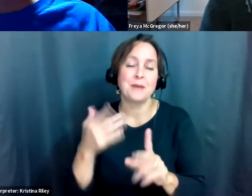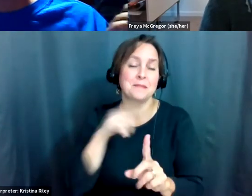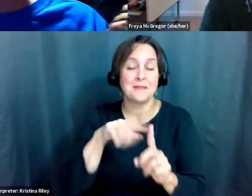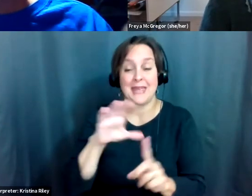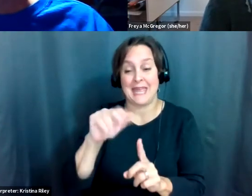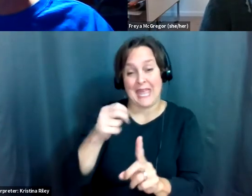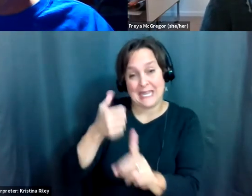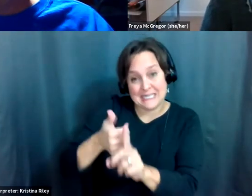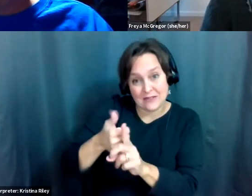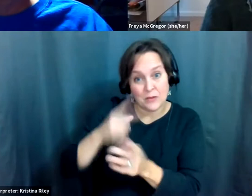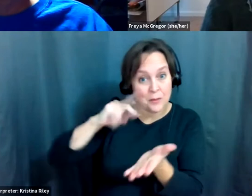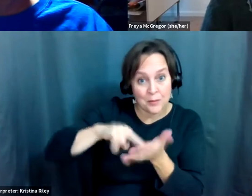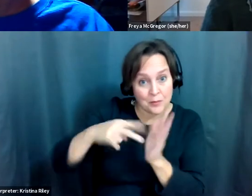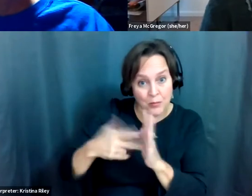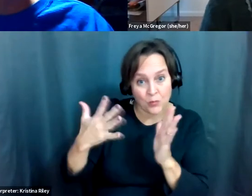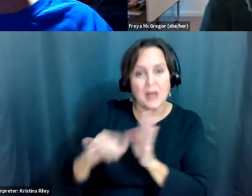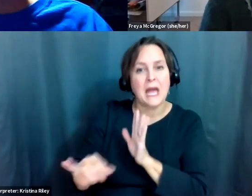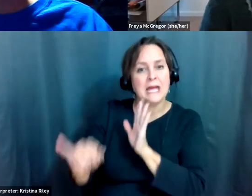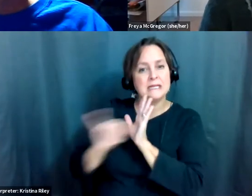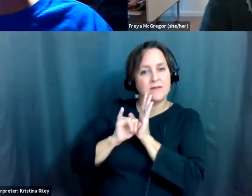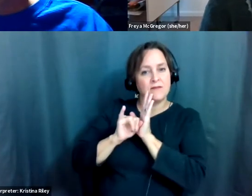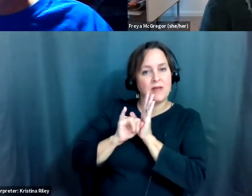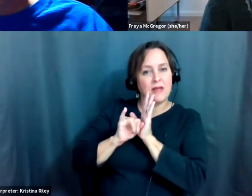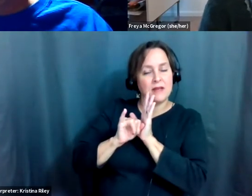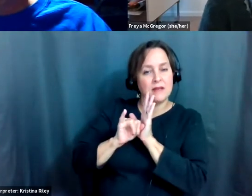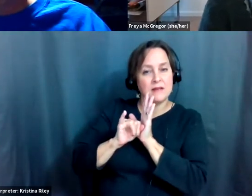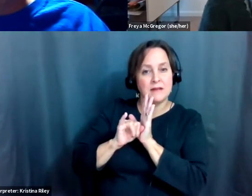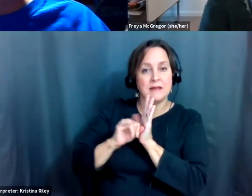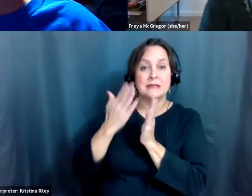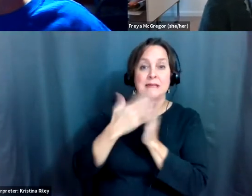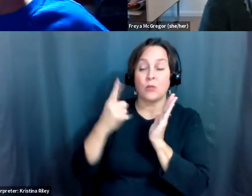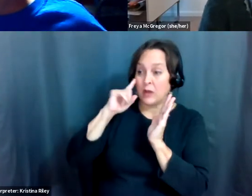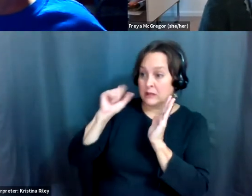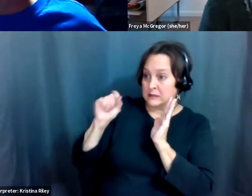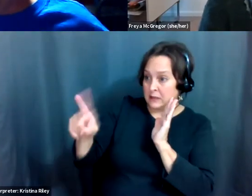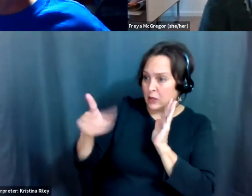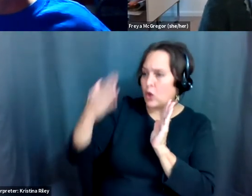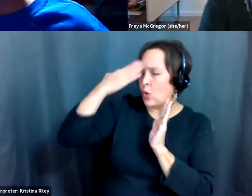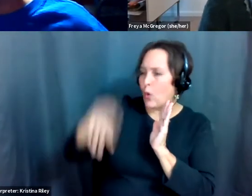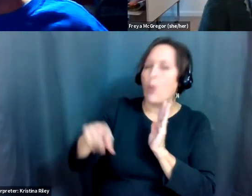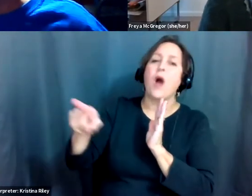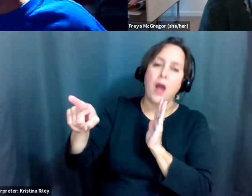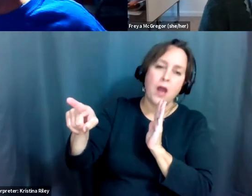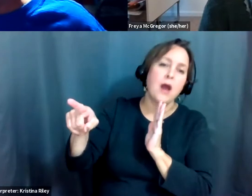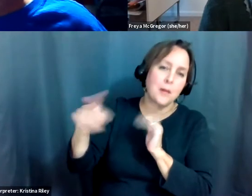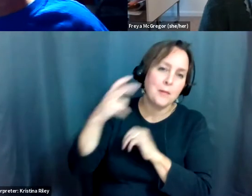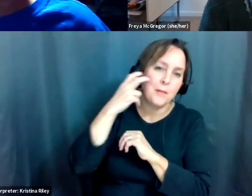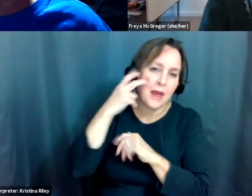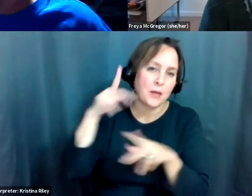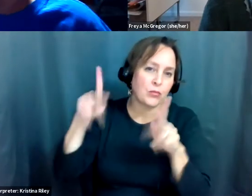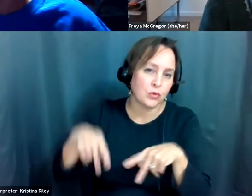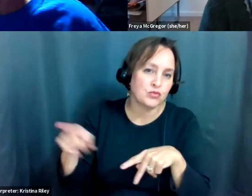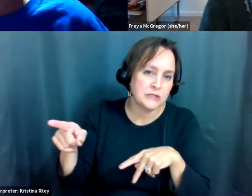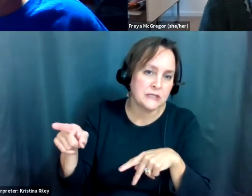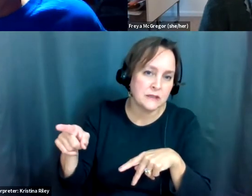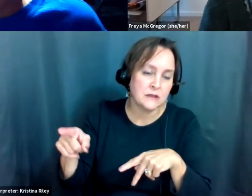It serves as an identifier. When somebody sees that cane, I think most people know right away, okay, that's a blind person. And